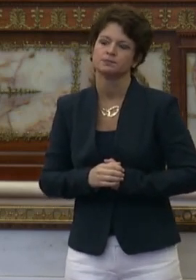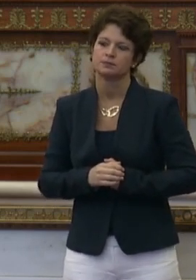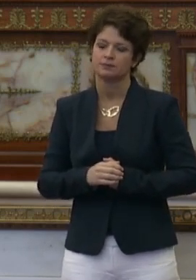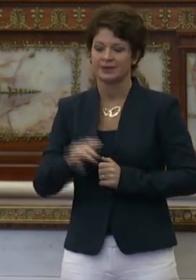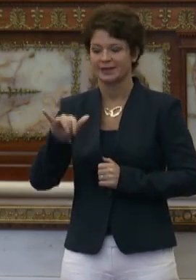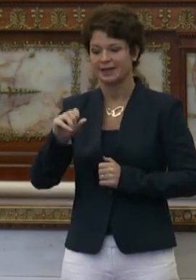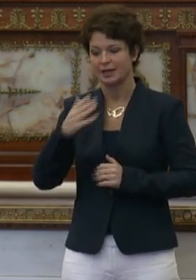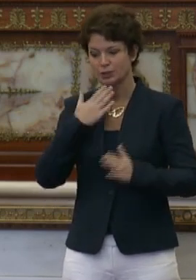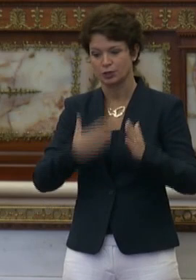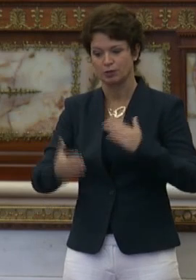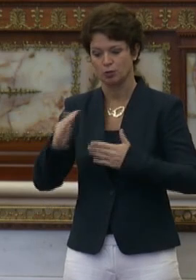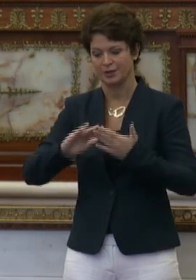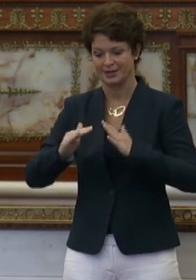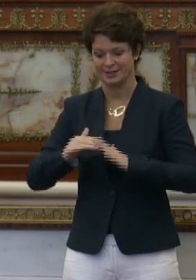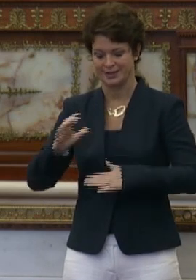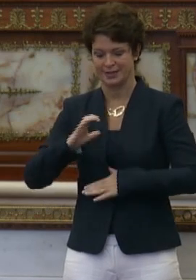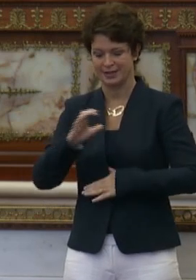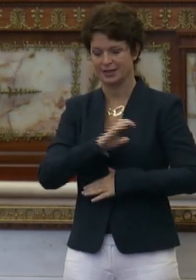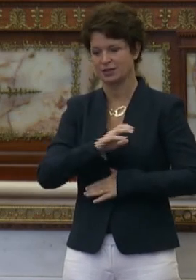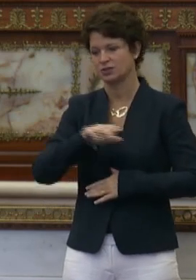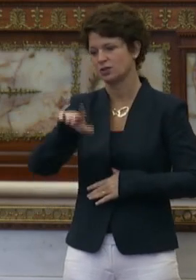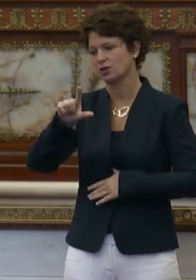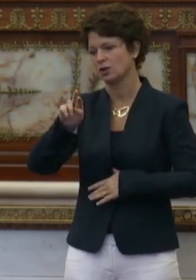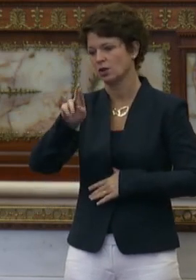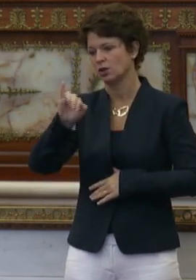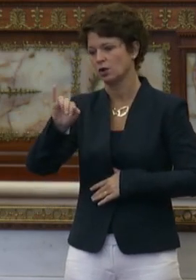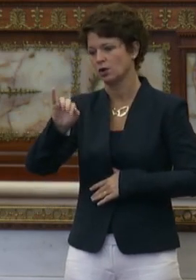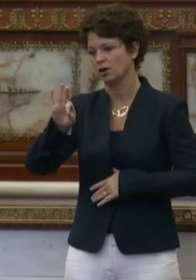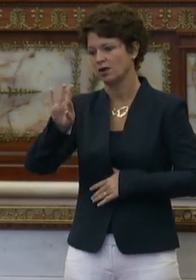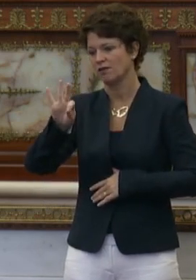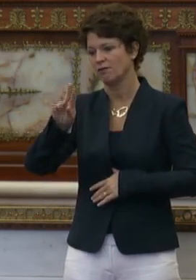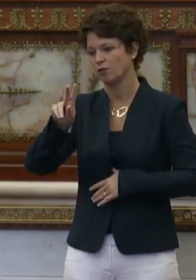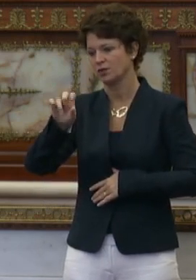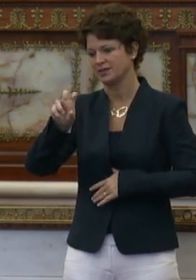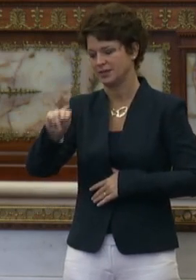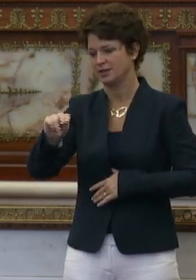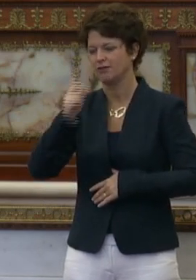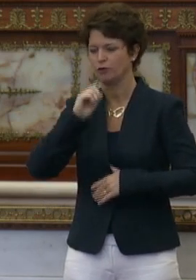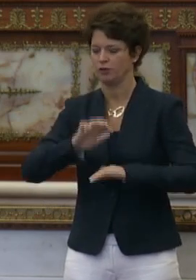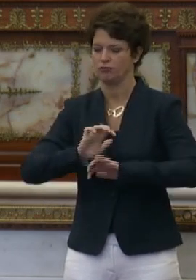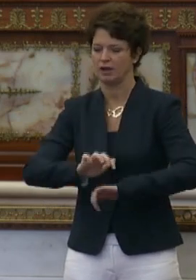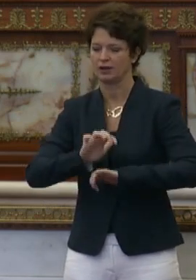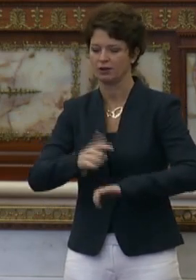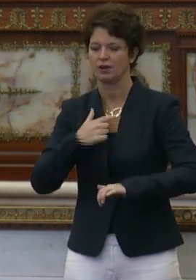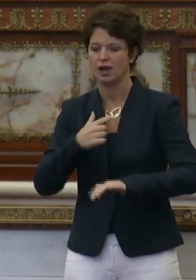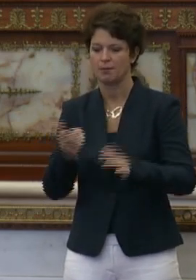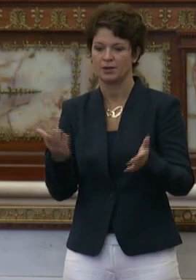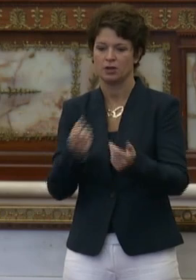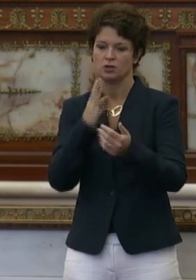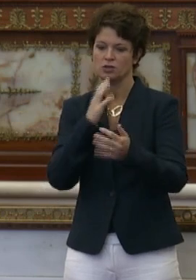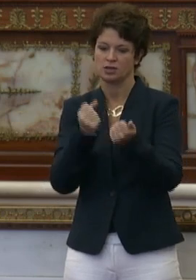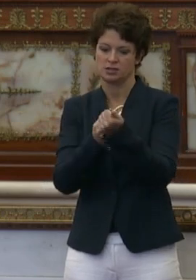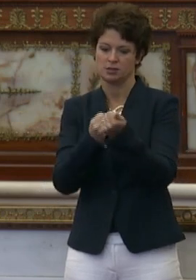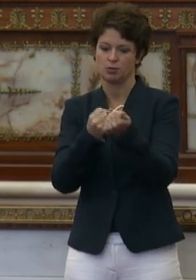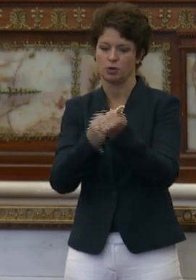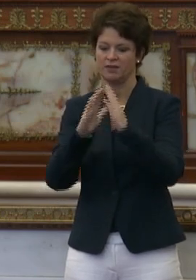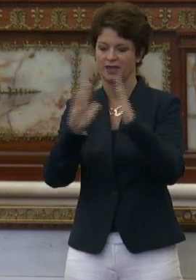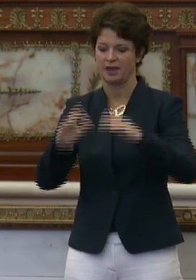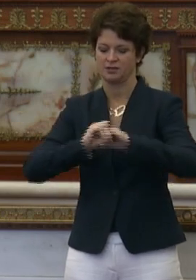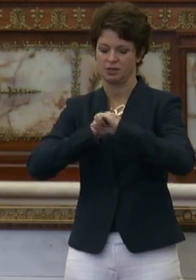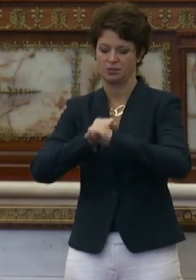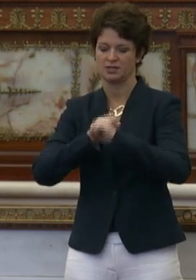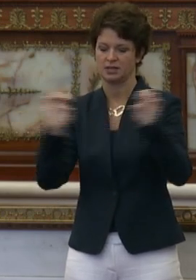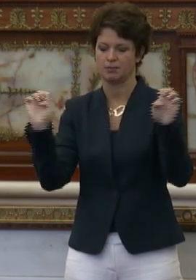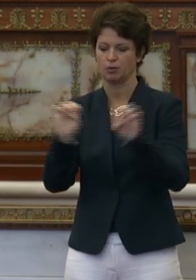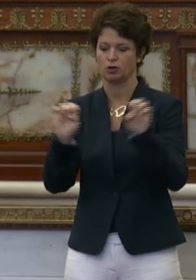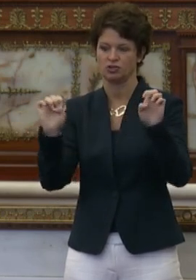Yes, good morning, City Council. This is Lori Fulton, for the record. I'm speaking in support of the Housing Protection, the